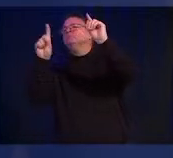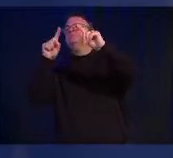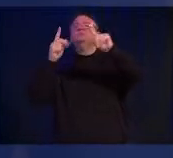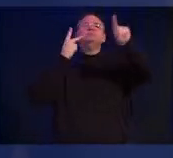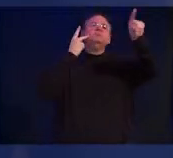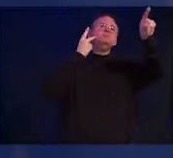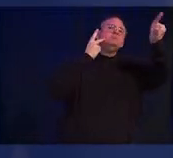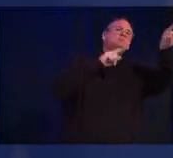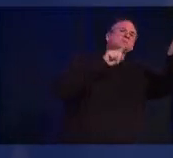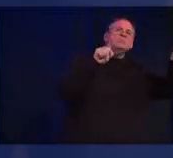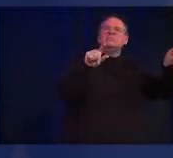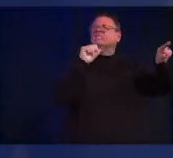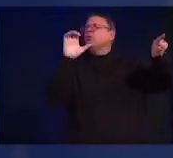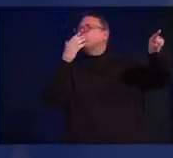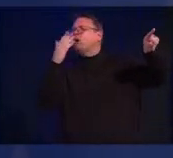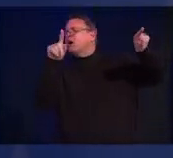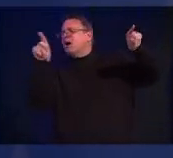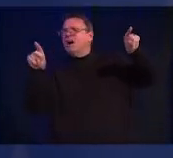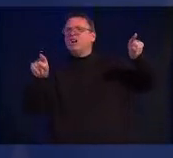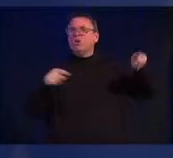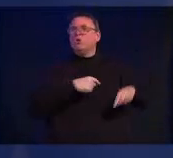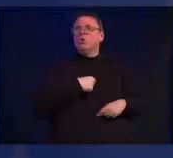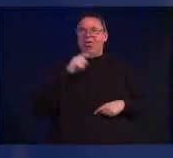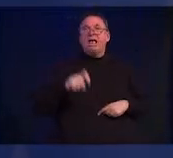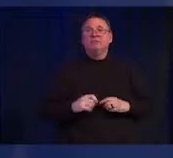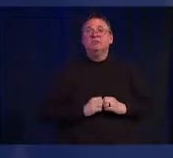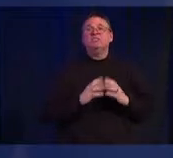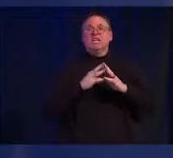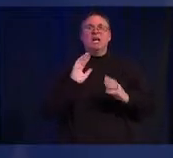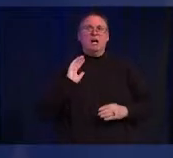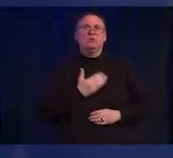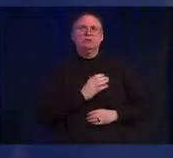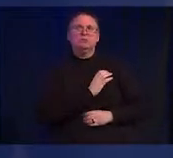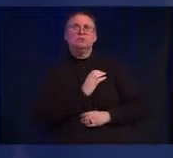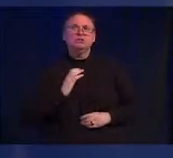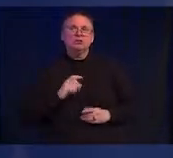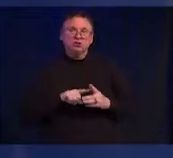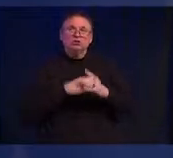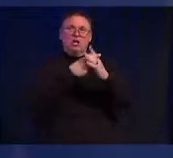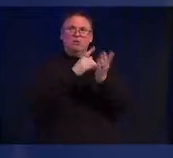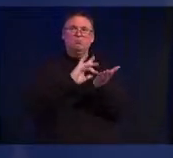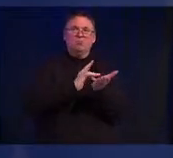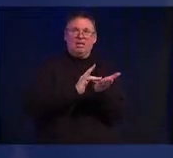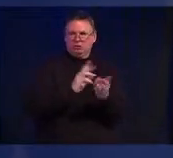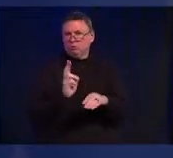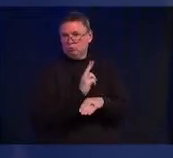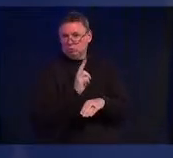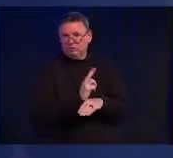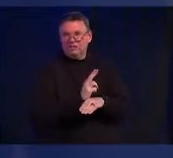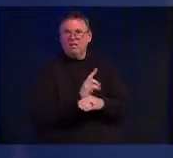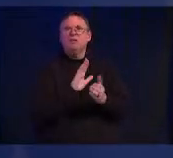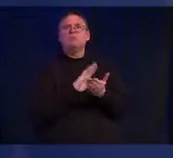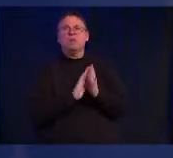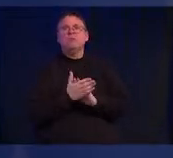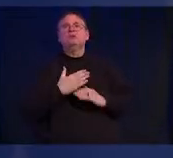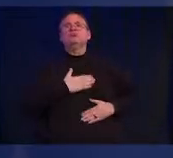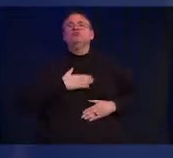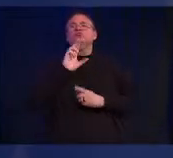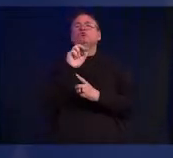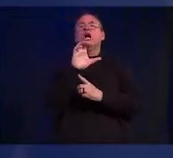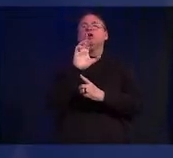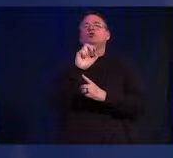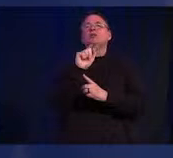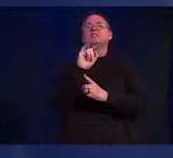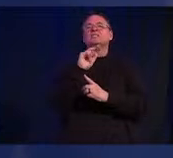commission going into medical use and then eventually going into adult use. There's $177